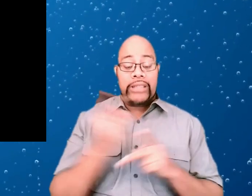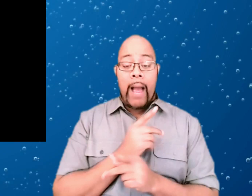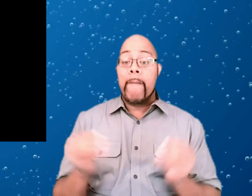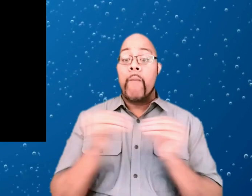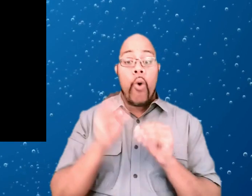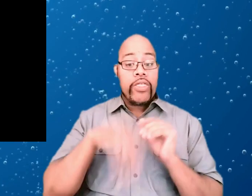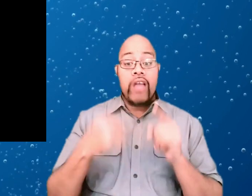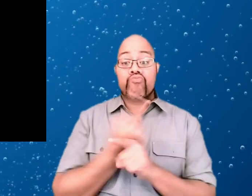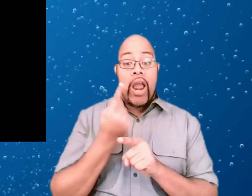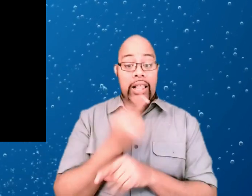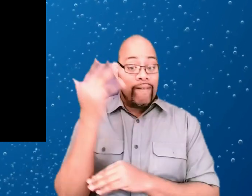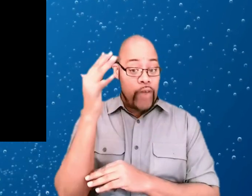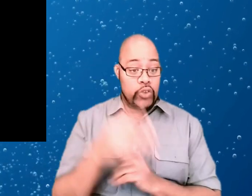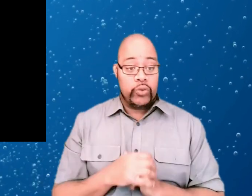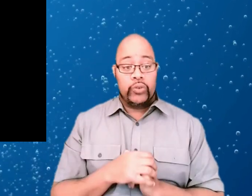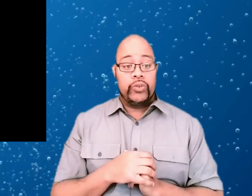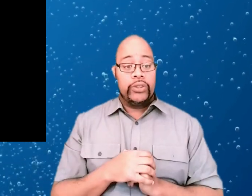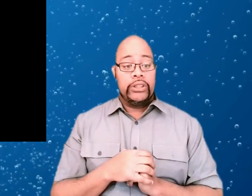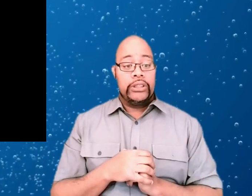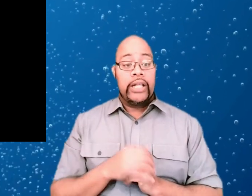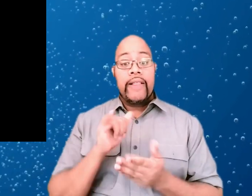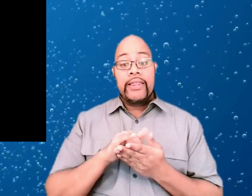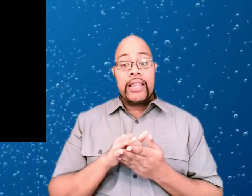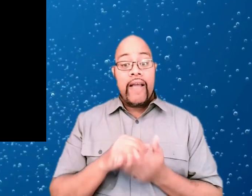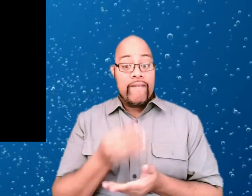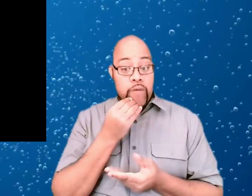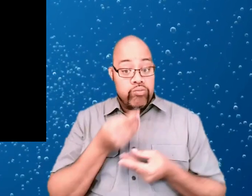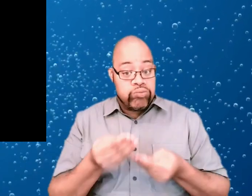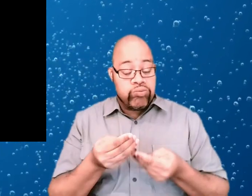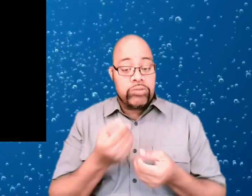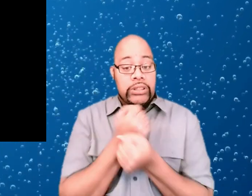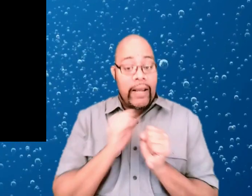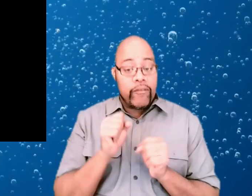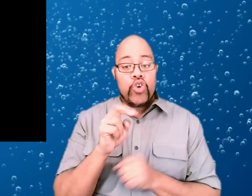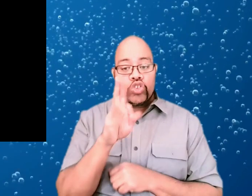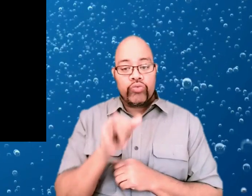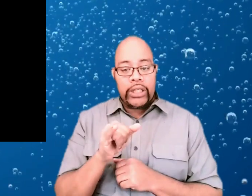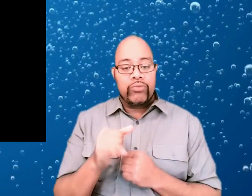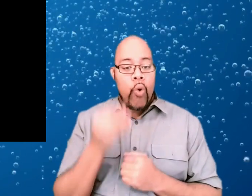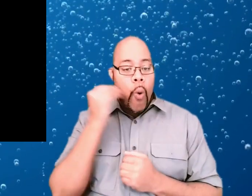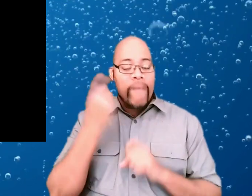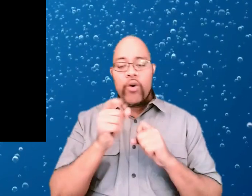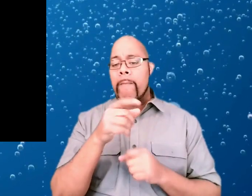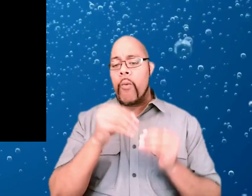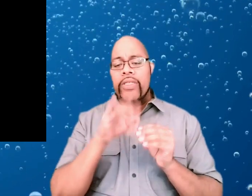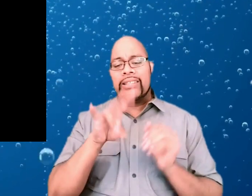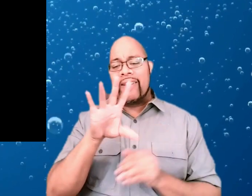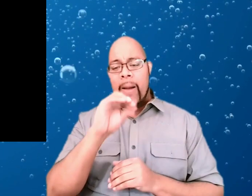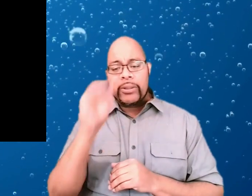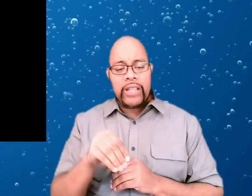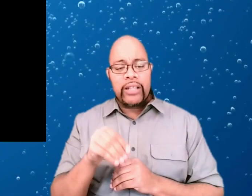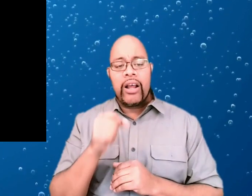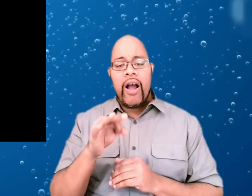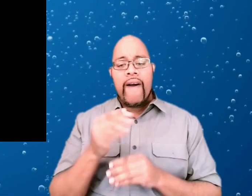times more than forest plants, being essential food, refuge, or nursery habitat for more than